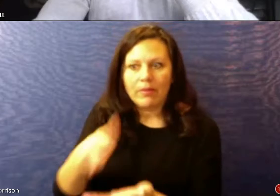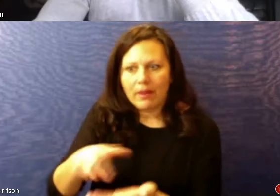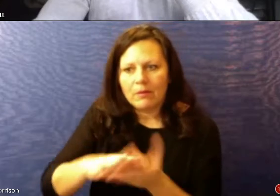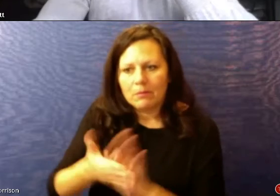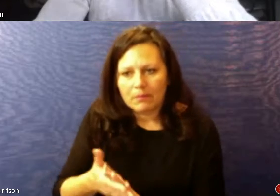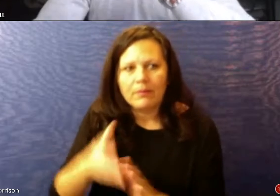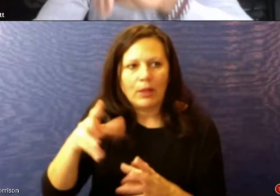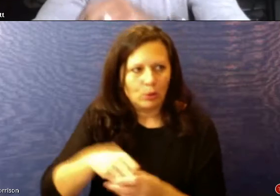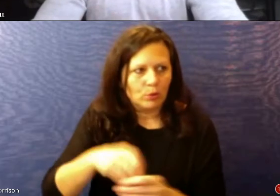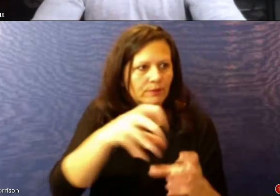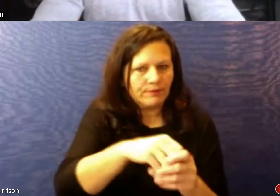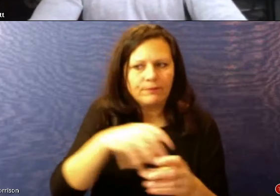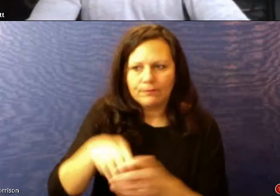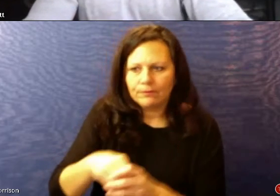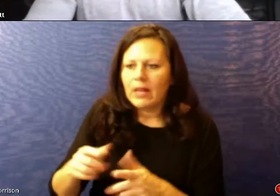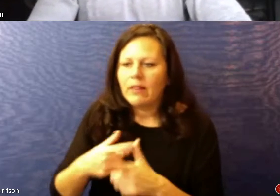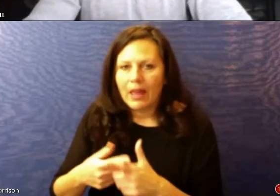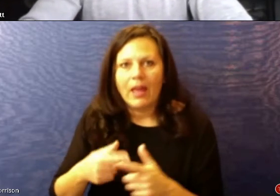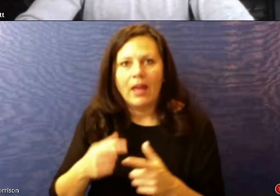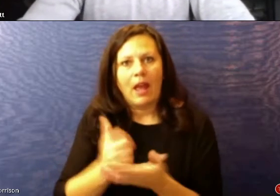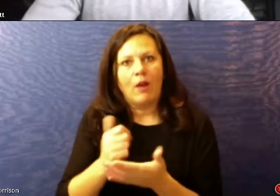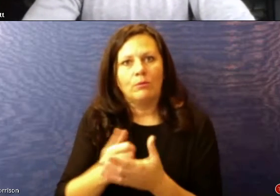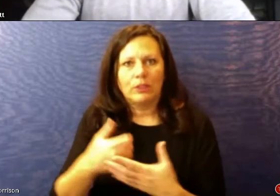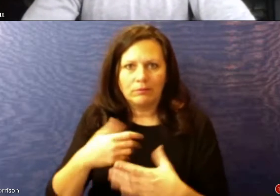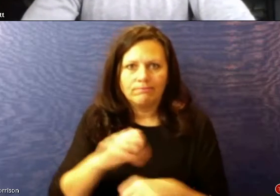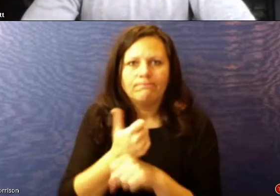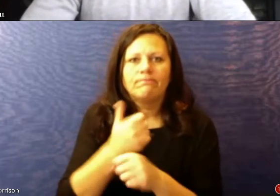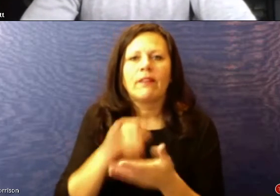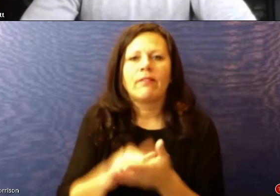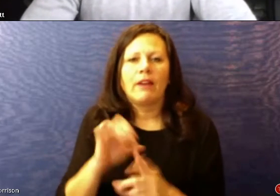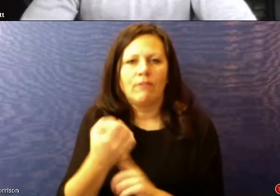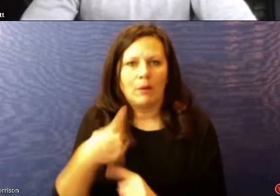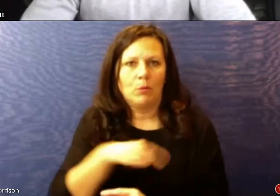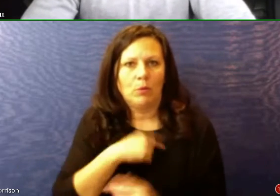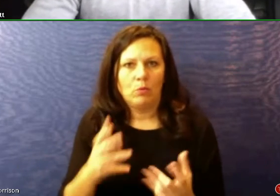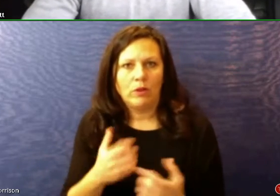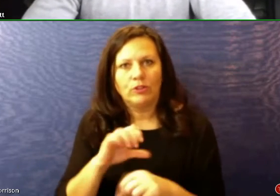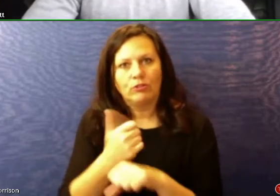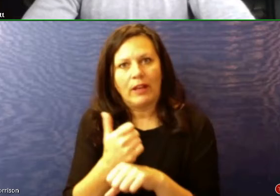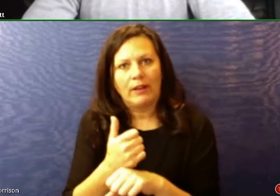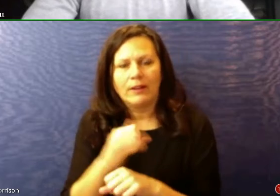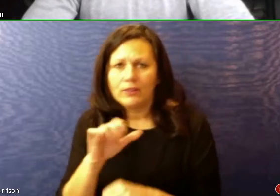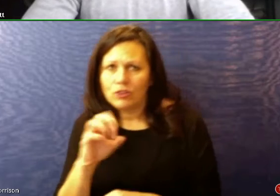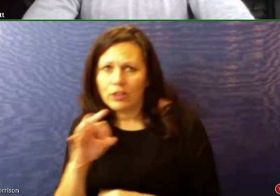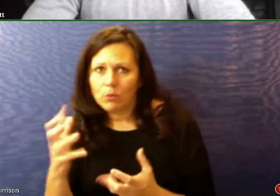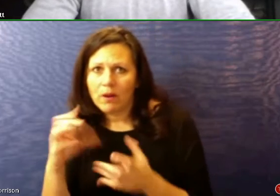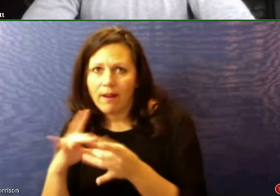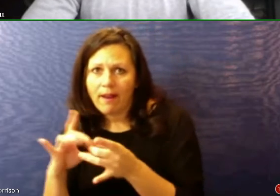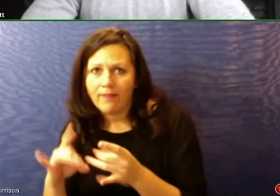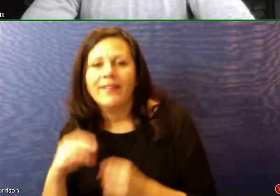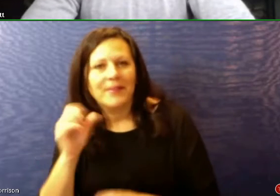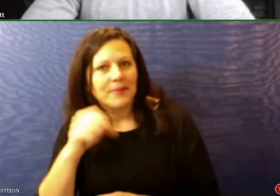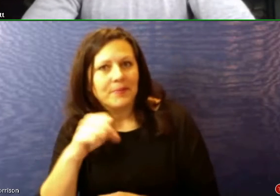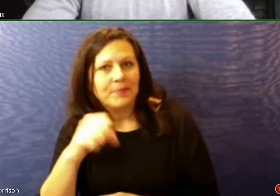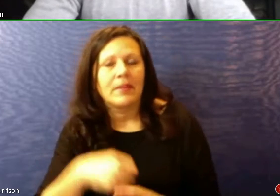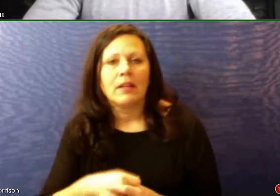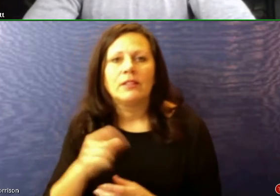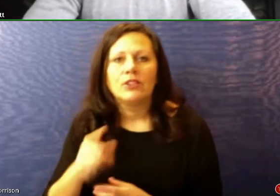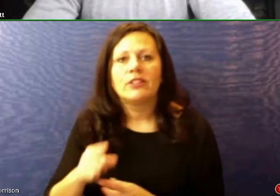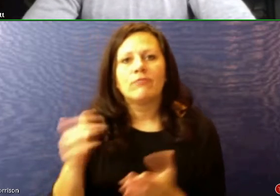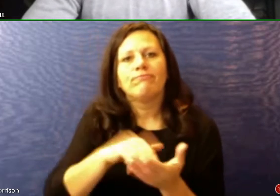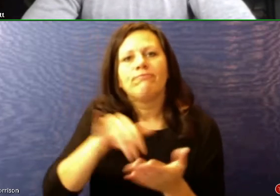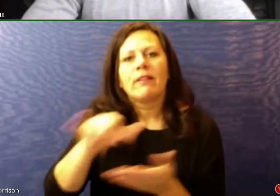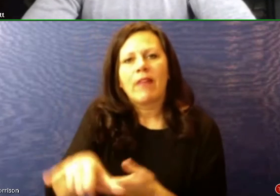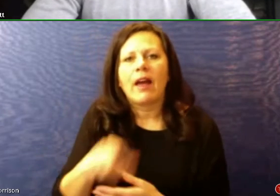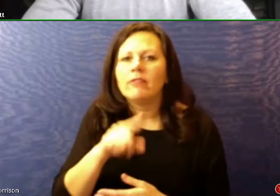environment that we're seeking to create. I don't know if you want to add anything there, Jeff, but. Yeah, I mean, just to echo that, and I mean, you definitely nailed it,